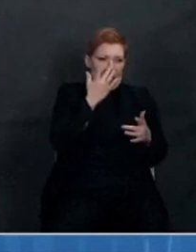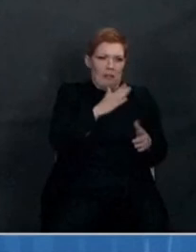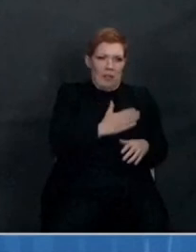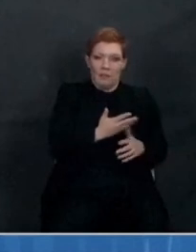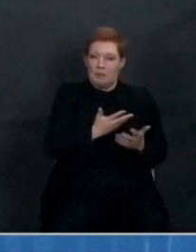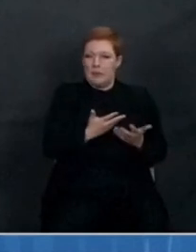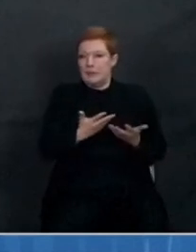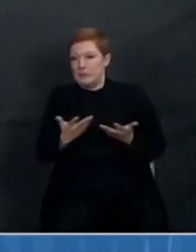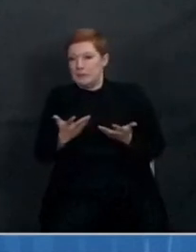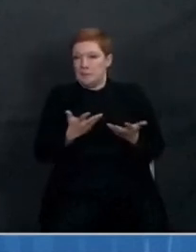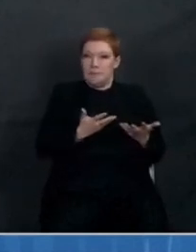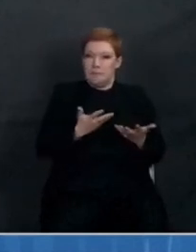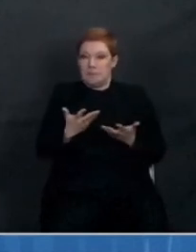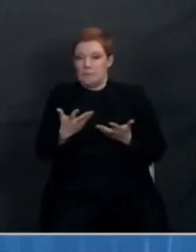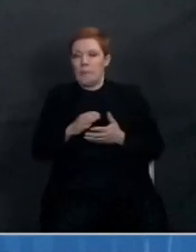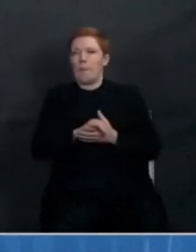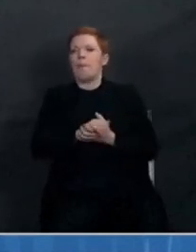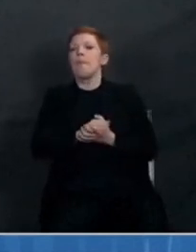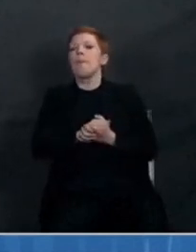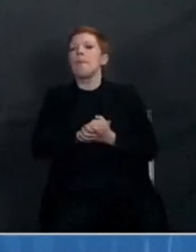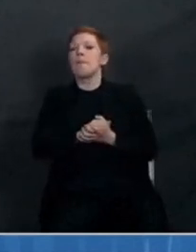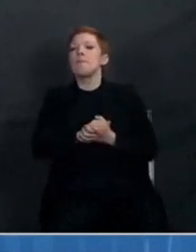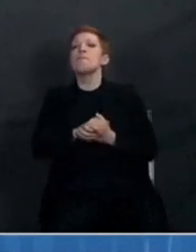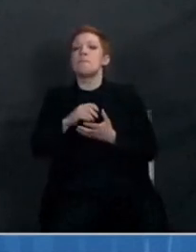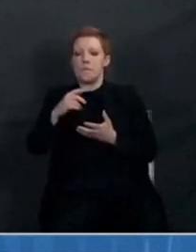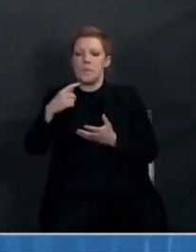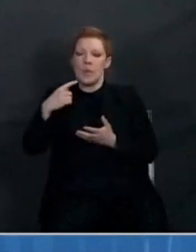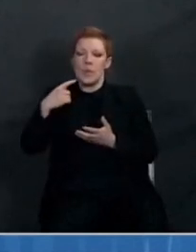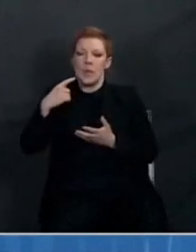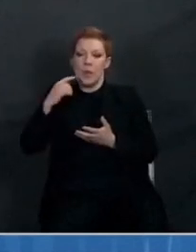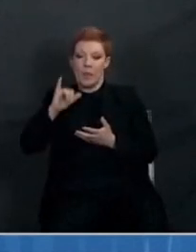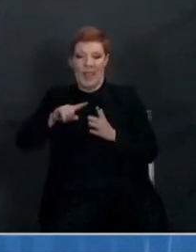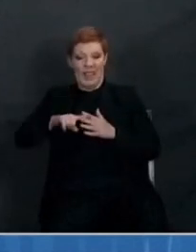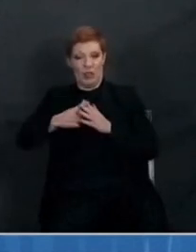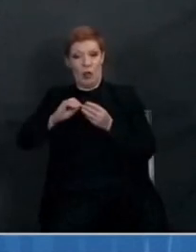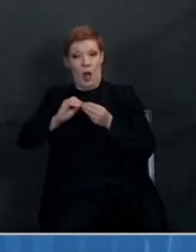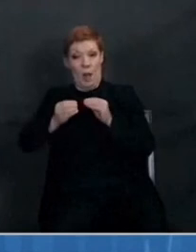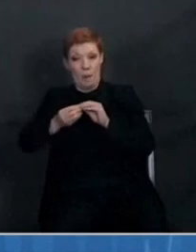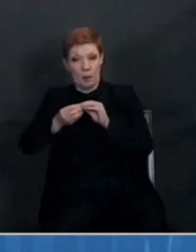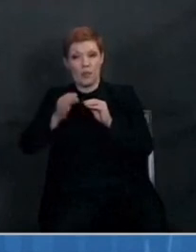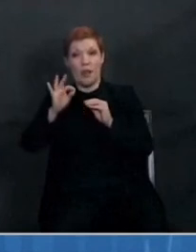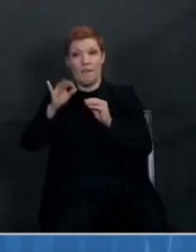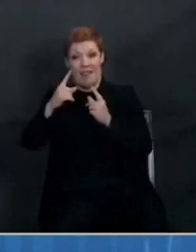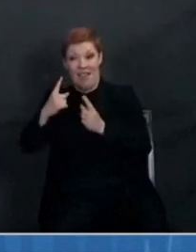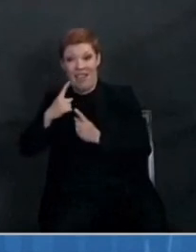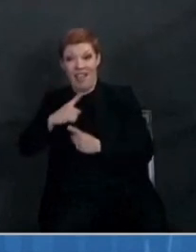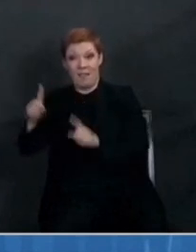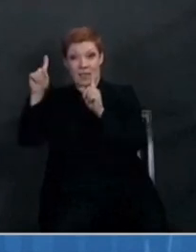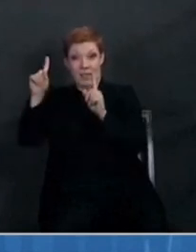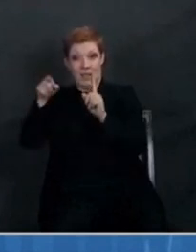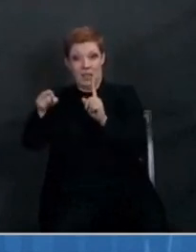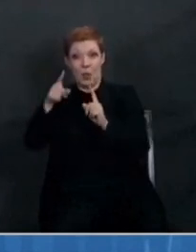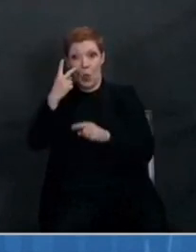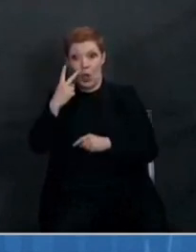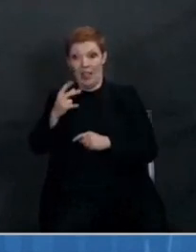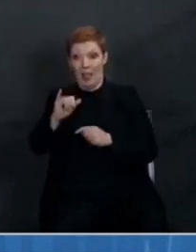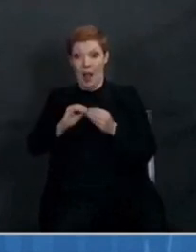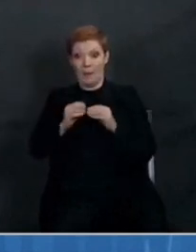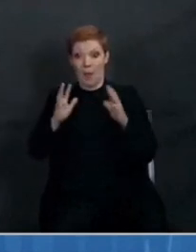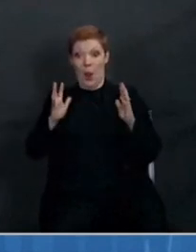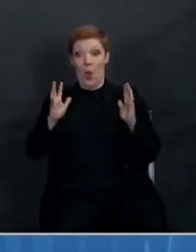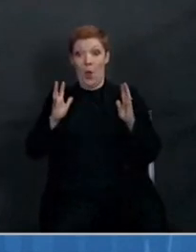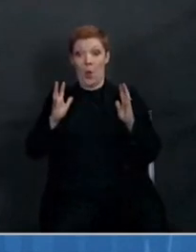difference in the initial number of any kind of efficacy, because there's a lot more to protection than just preventing from getting